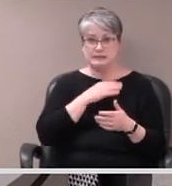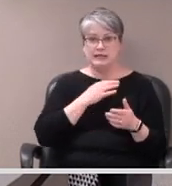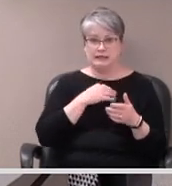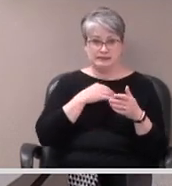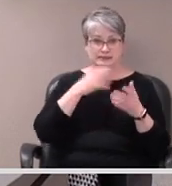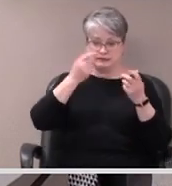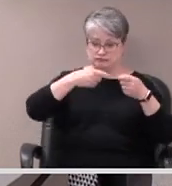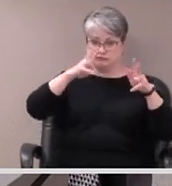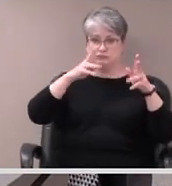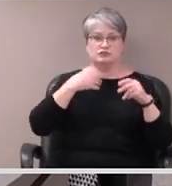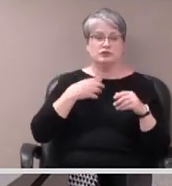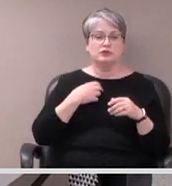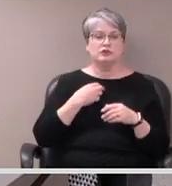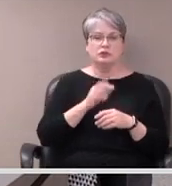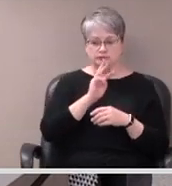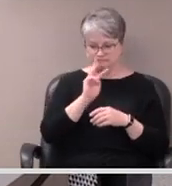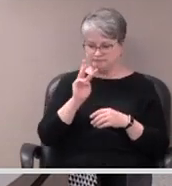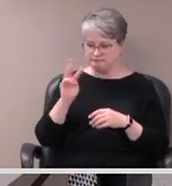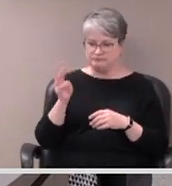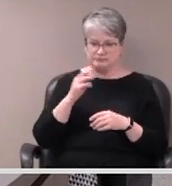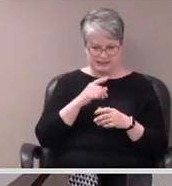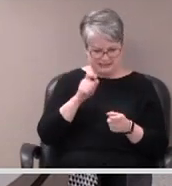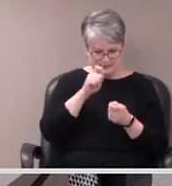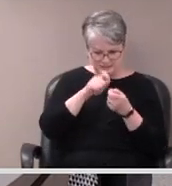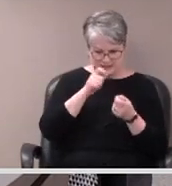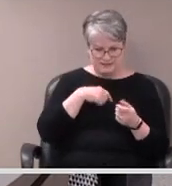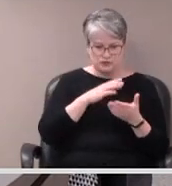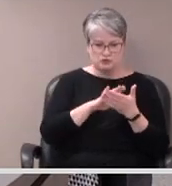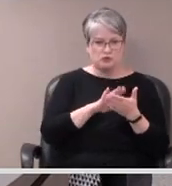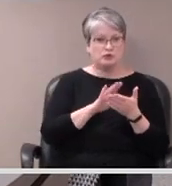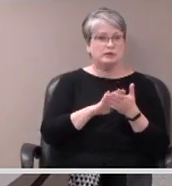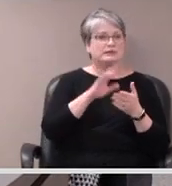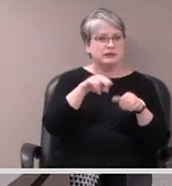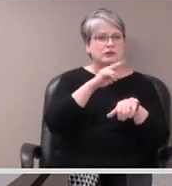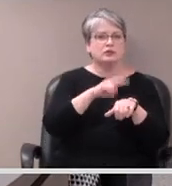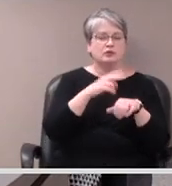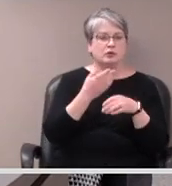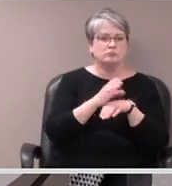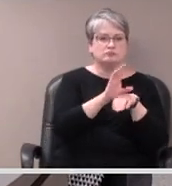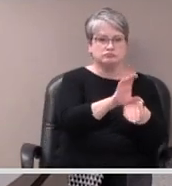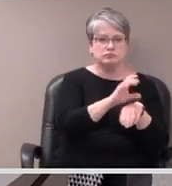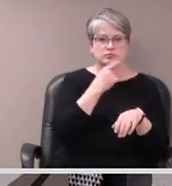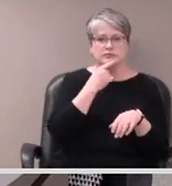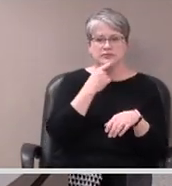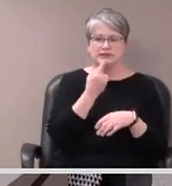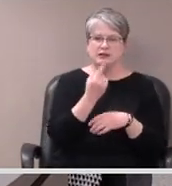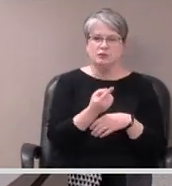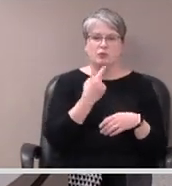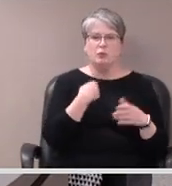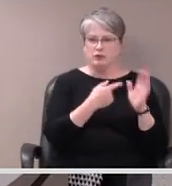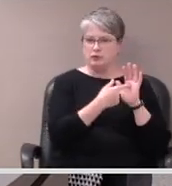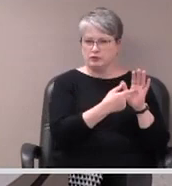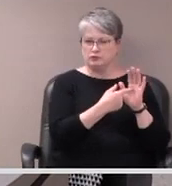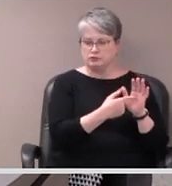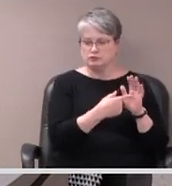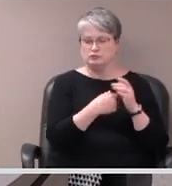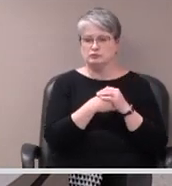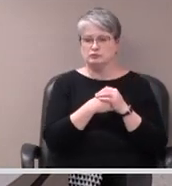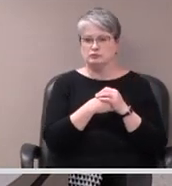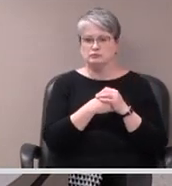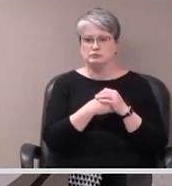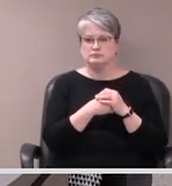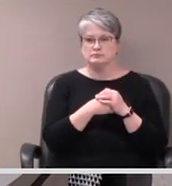a particular school and you can see what their normal allocations are, which is one of those screens I showed you, where it has